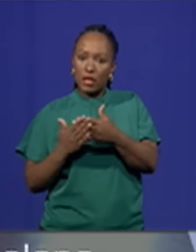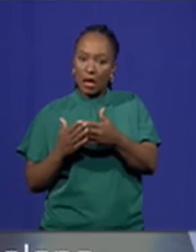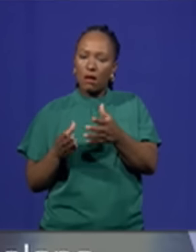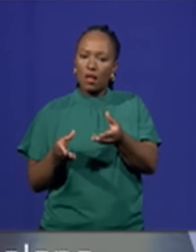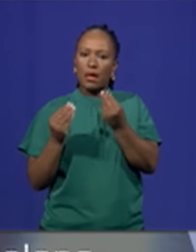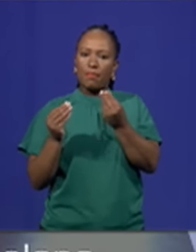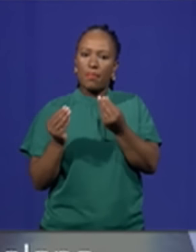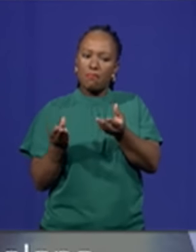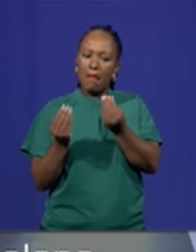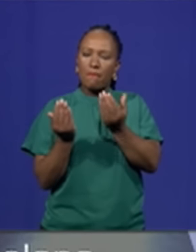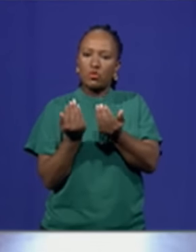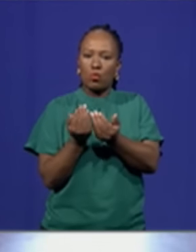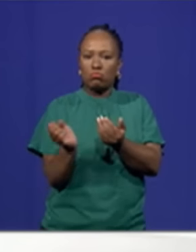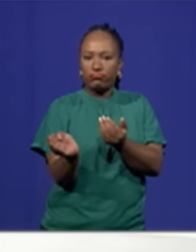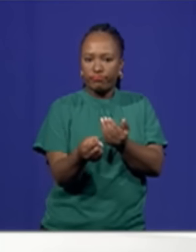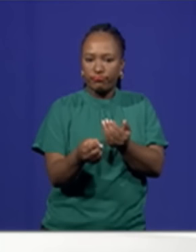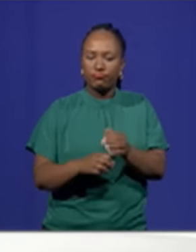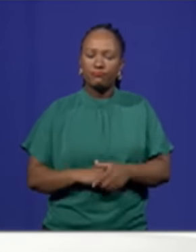kwa sekolong.